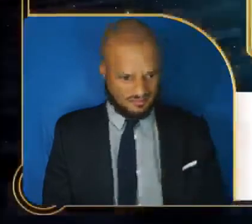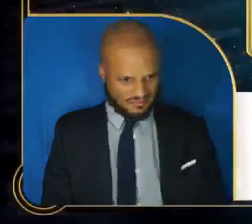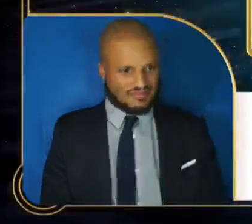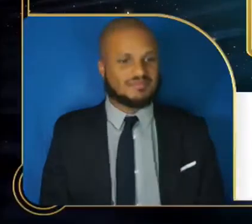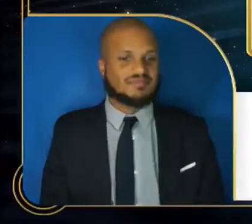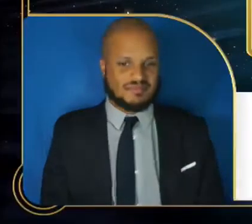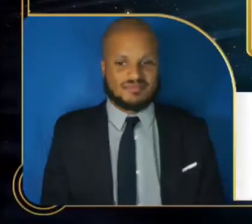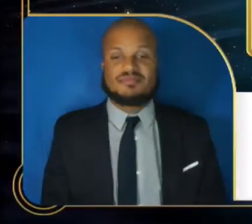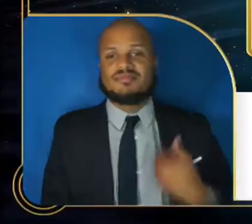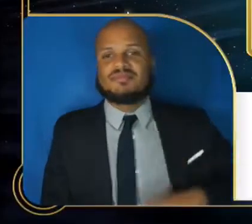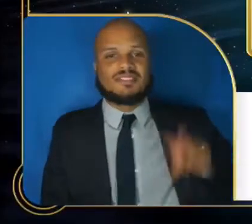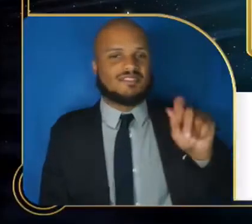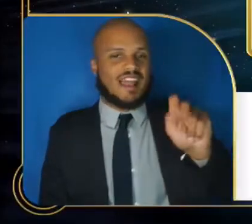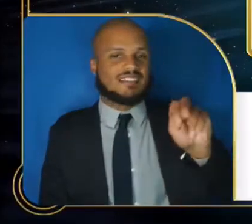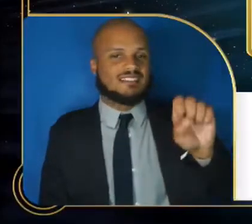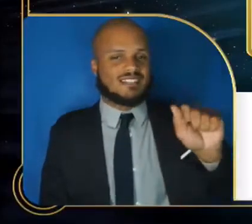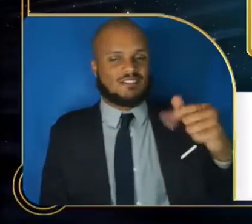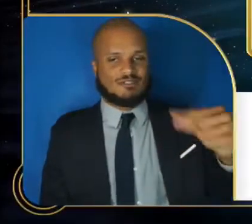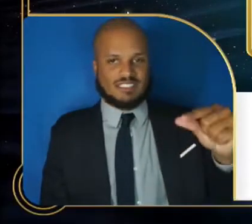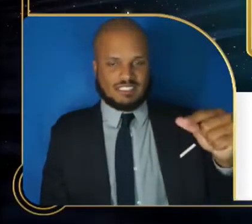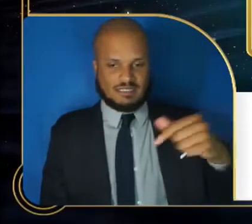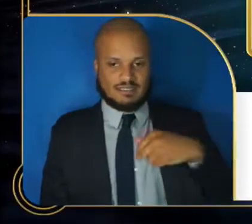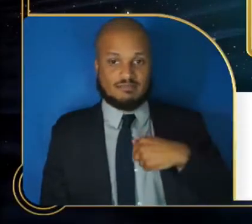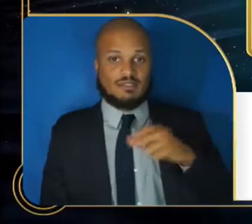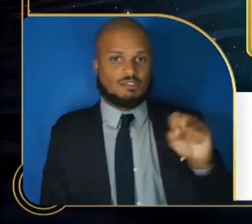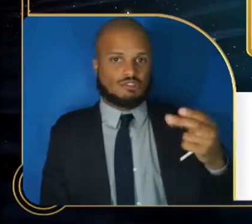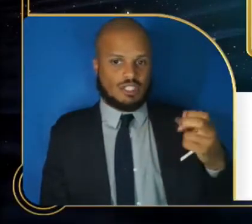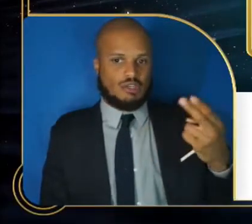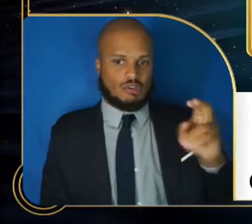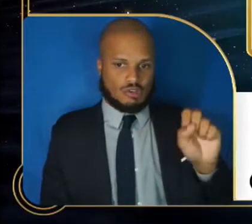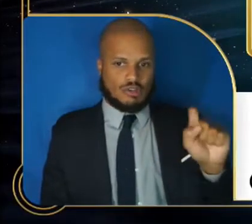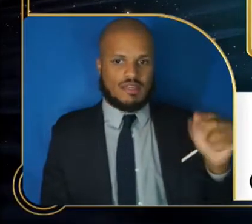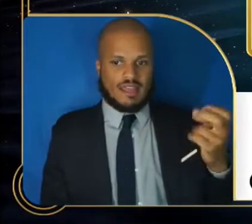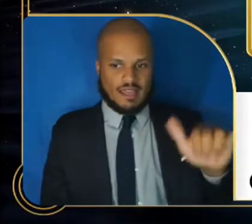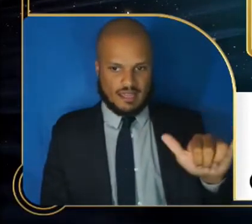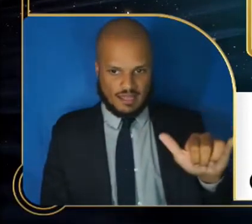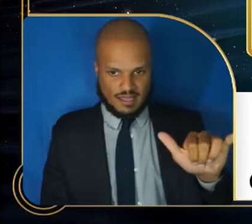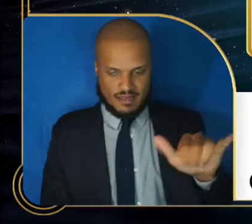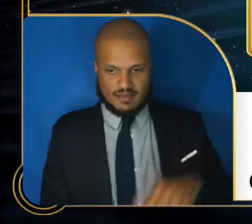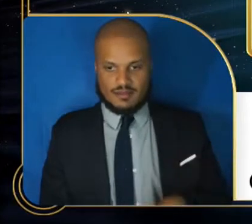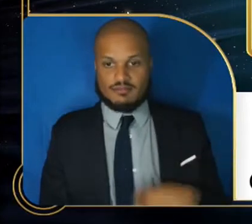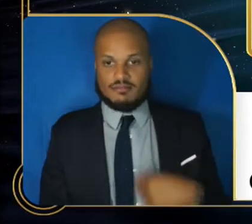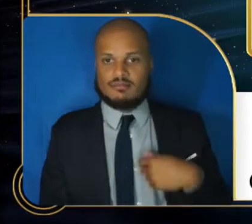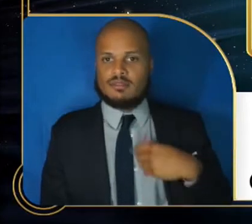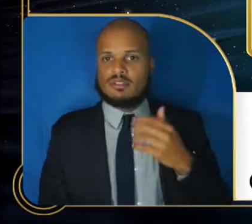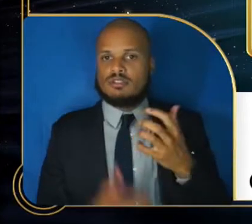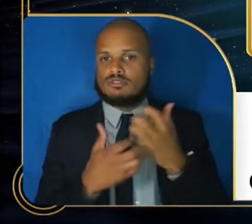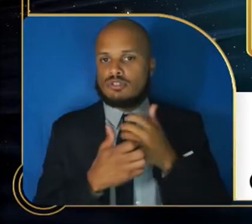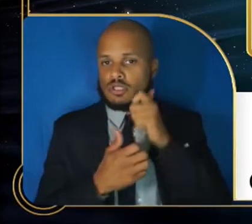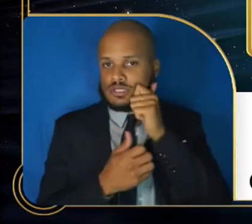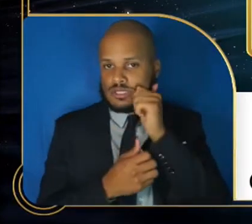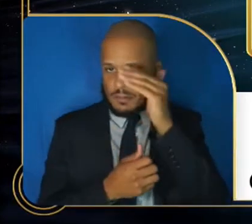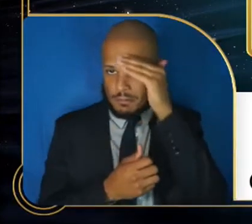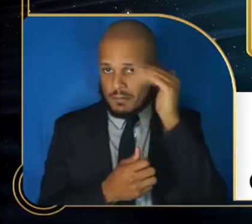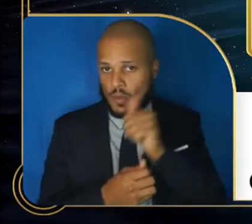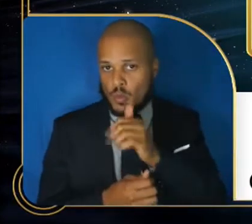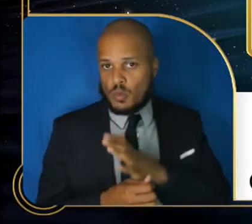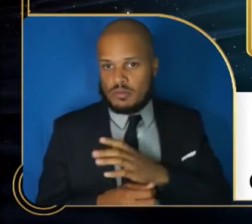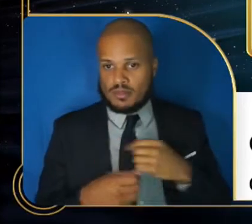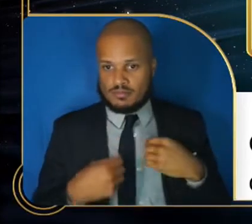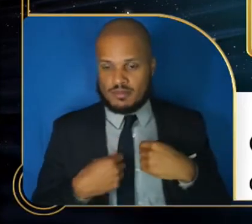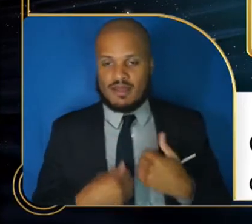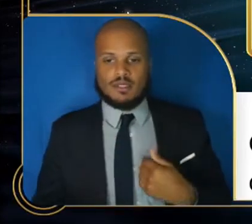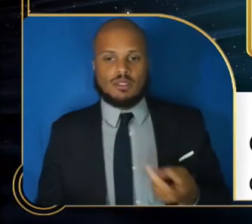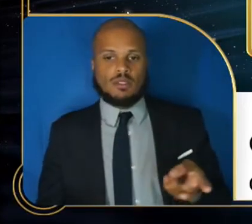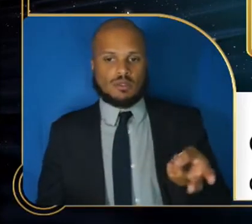My name is Vanessa Green. My pronouns are she, her, they. I am a dark-skinned Black woman. I have 2